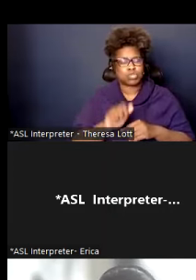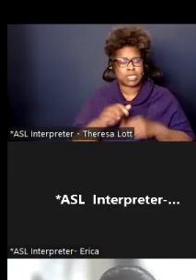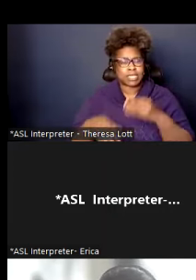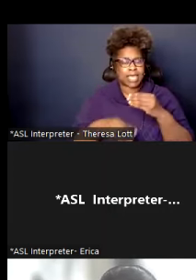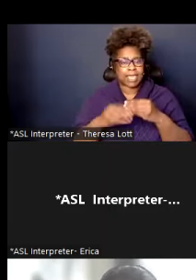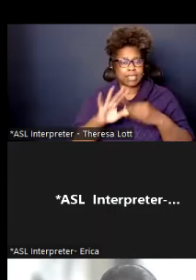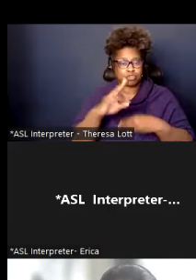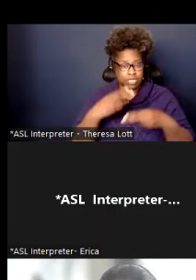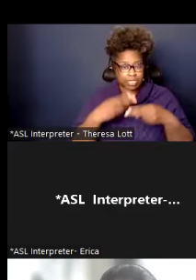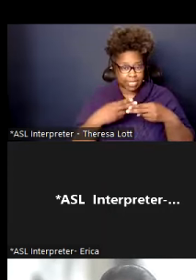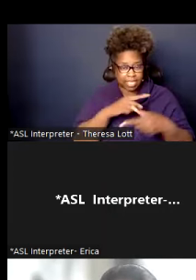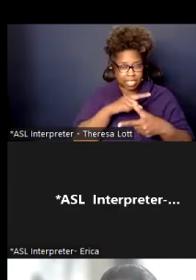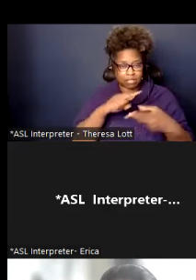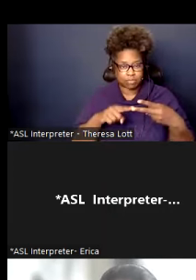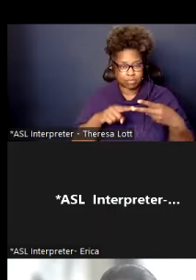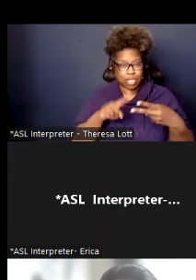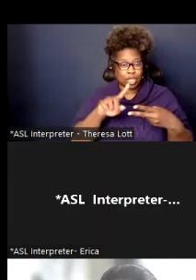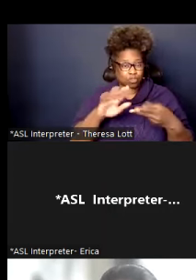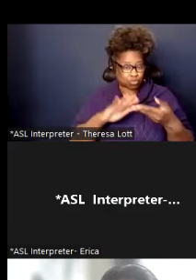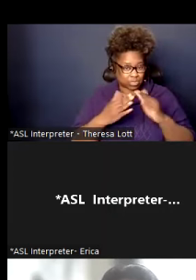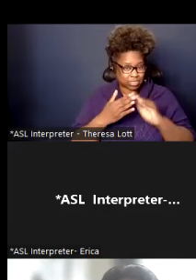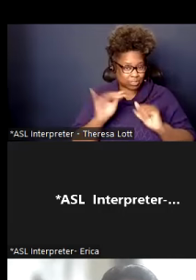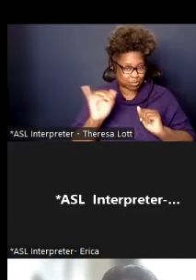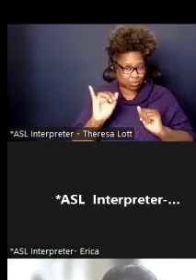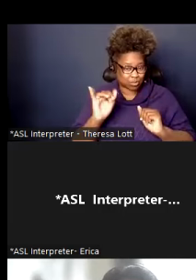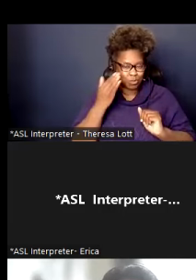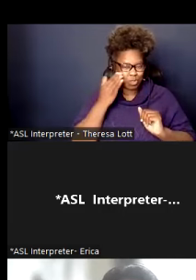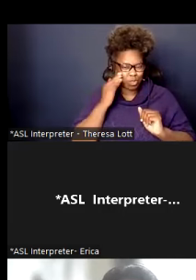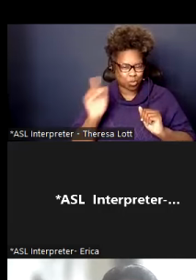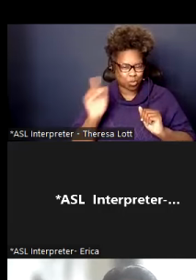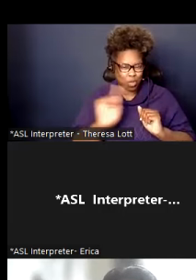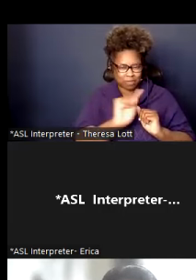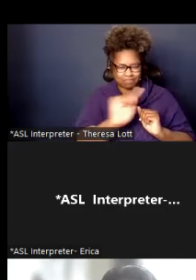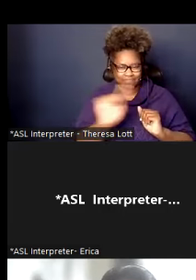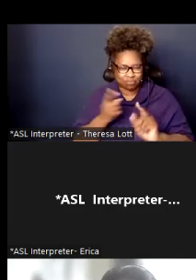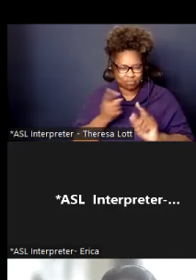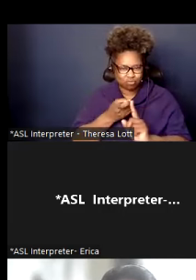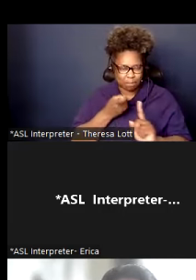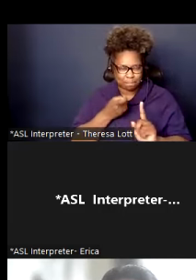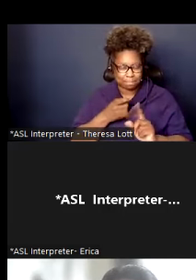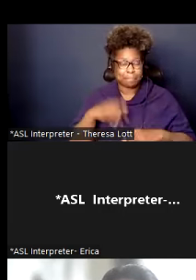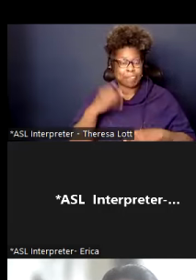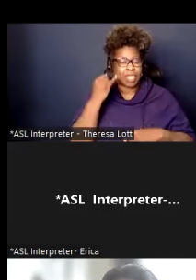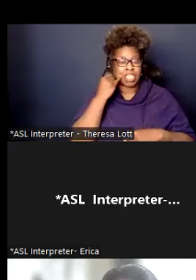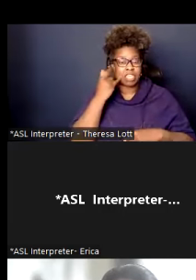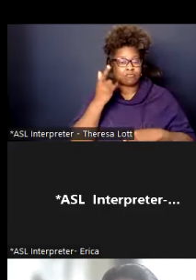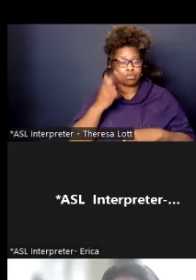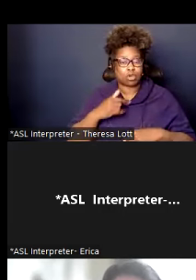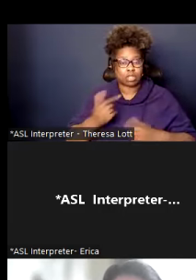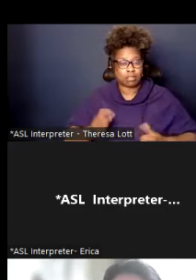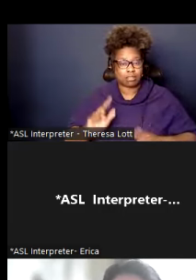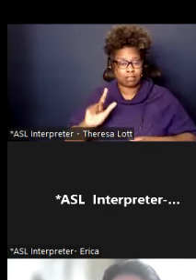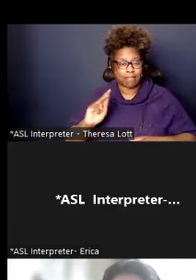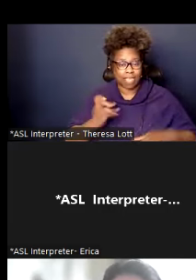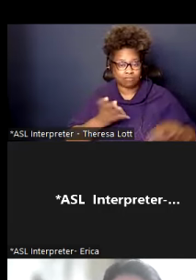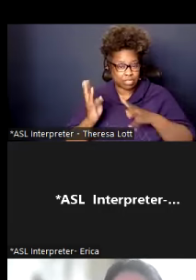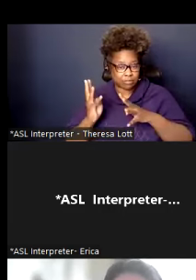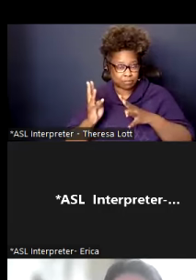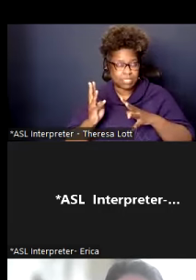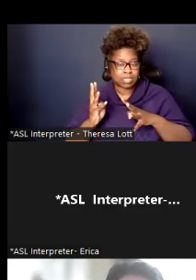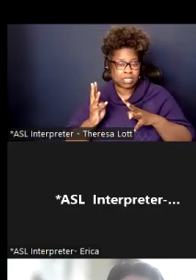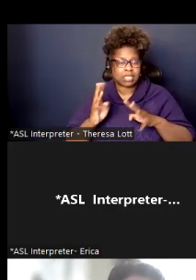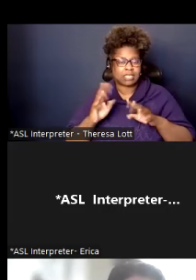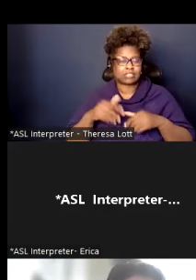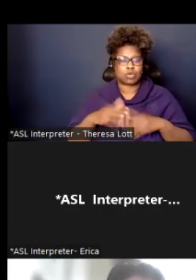from. And if you're watching over live stream and want to engage directly in the meeting, please go to the website linked on the